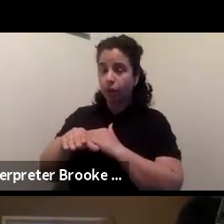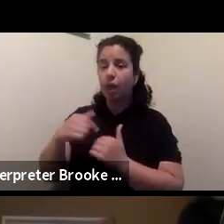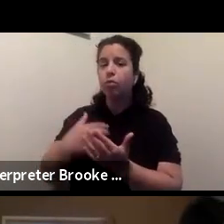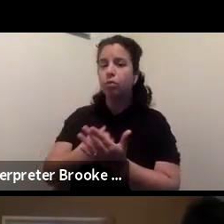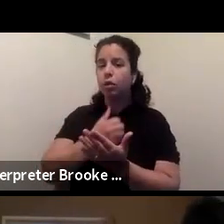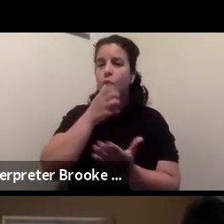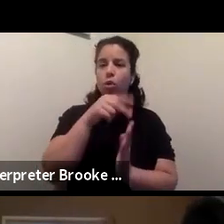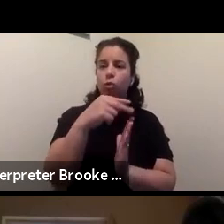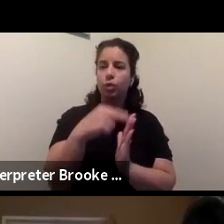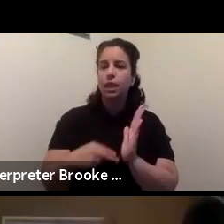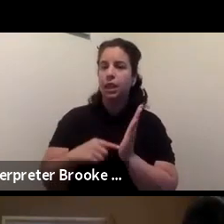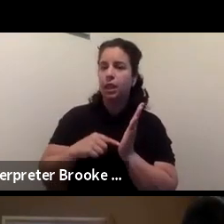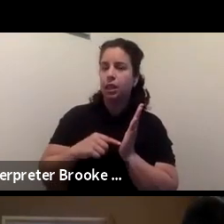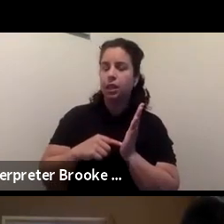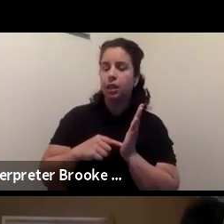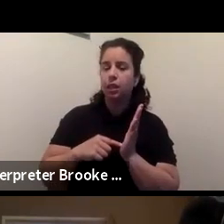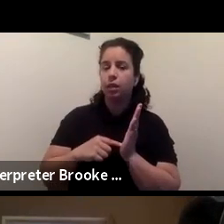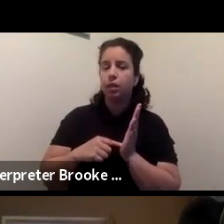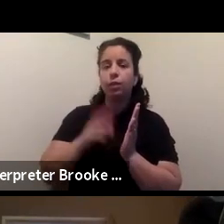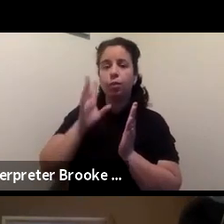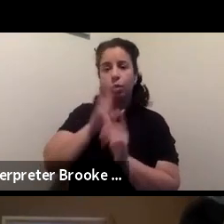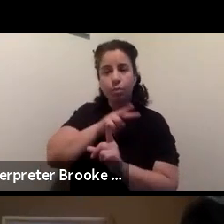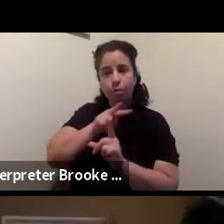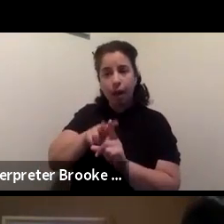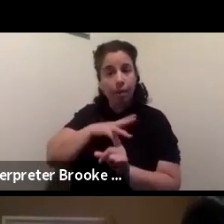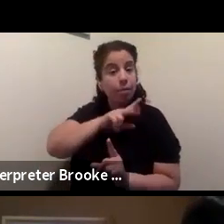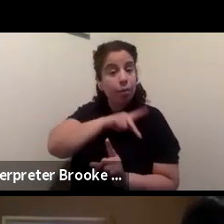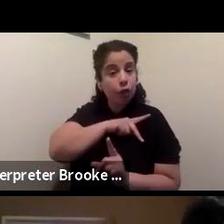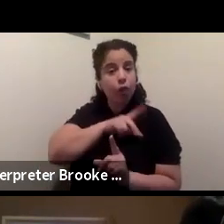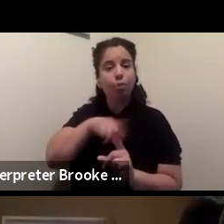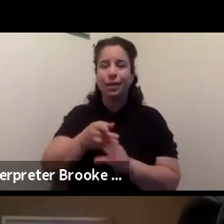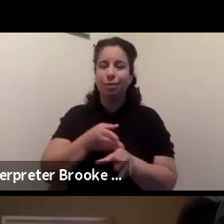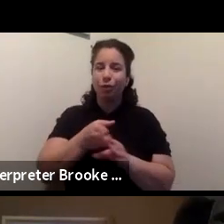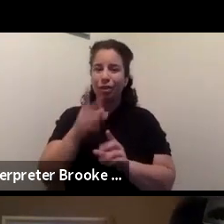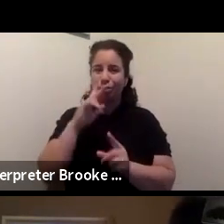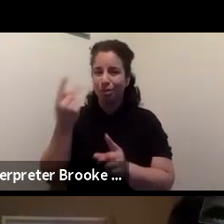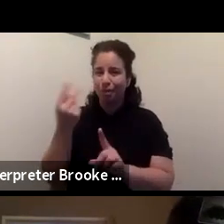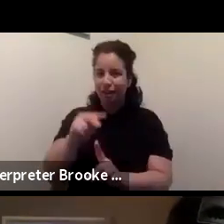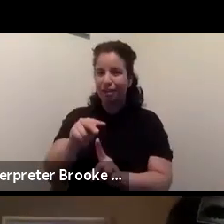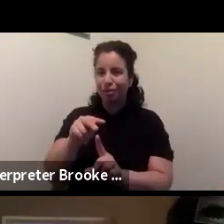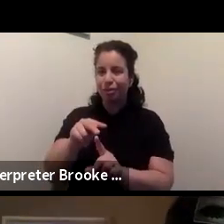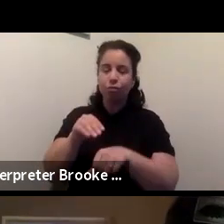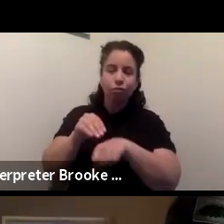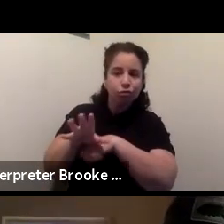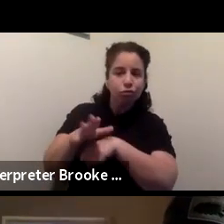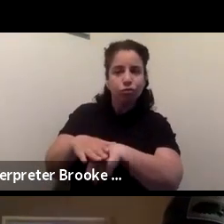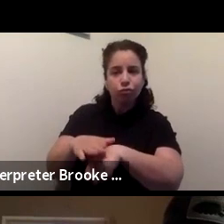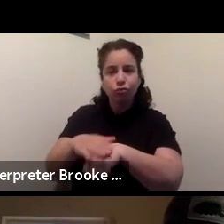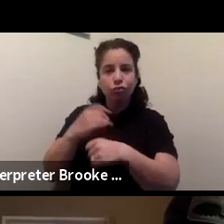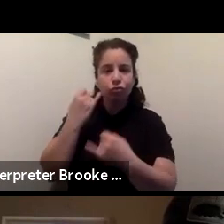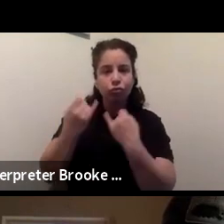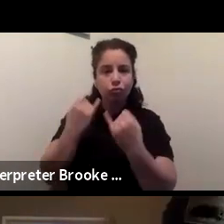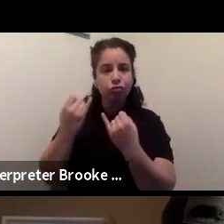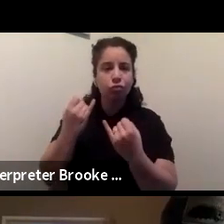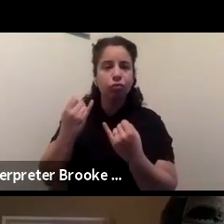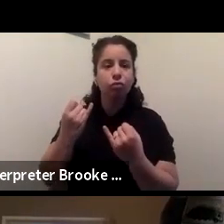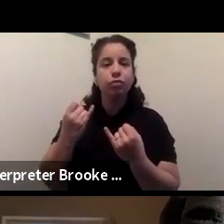using my personal and professional lens to look at